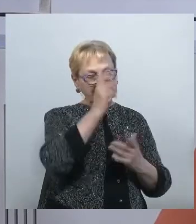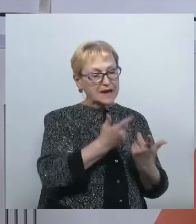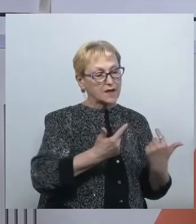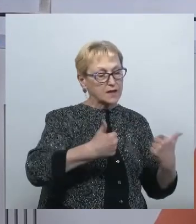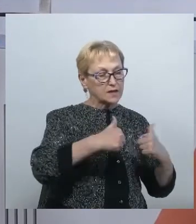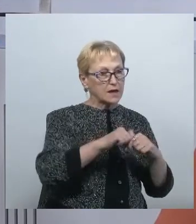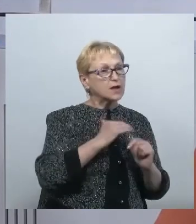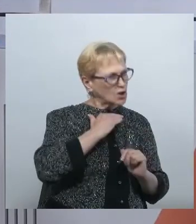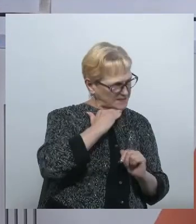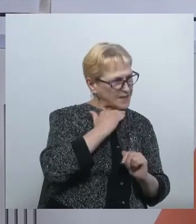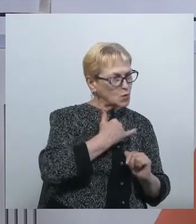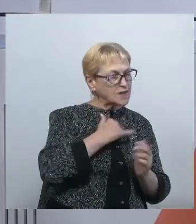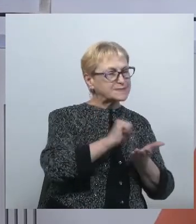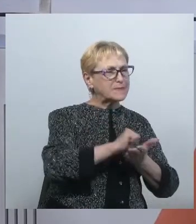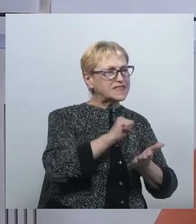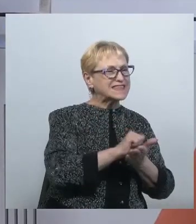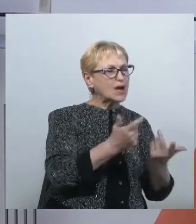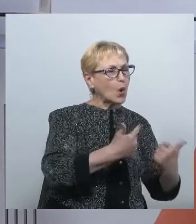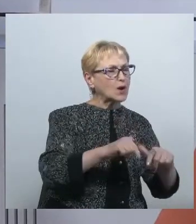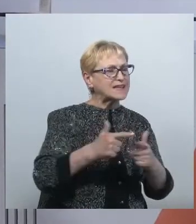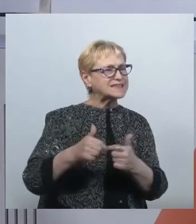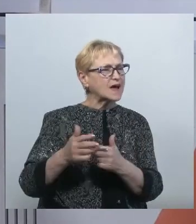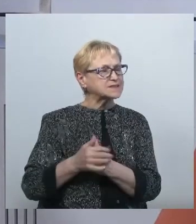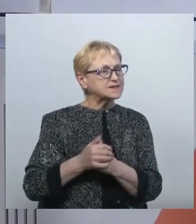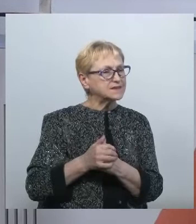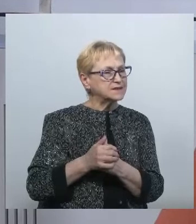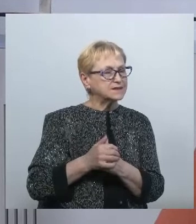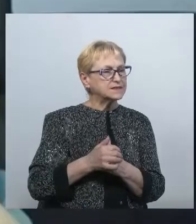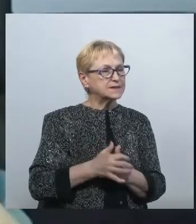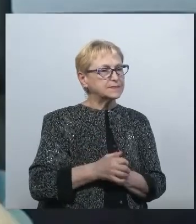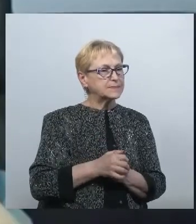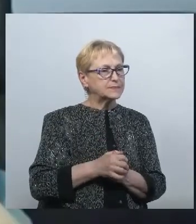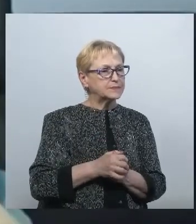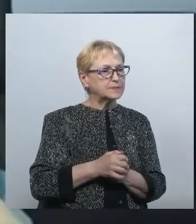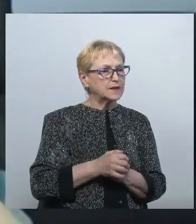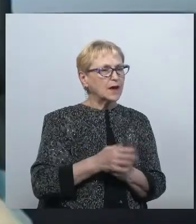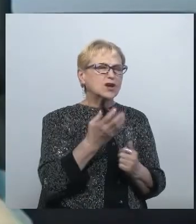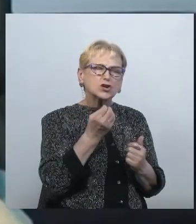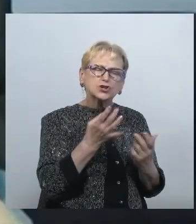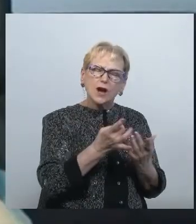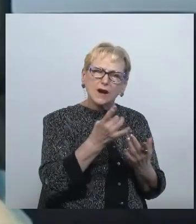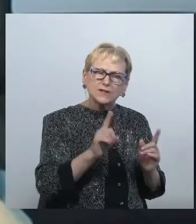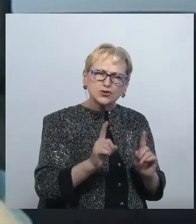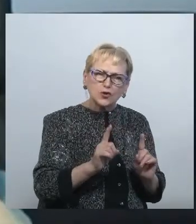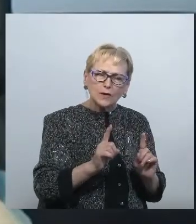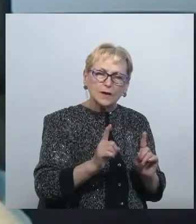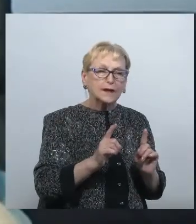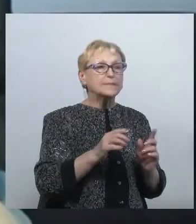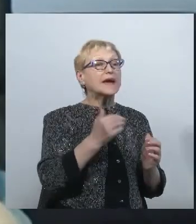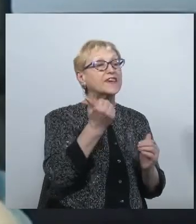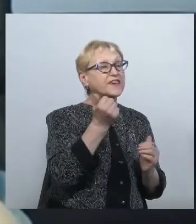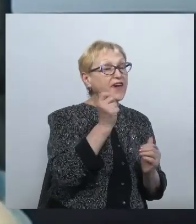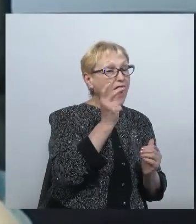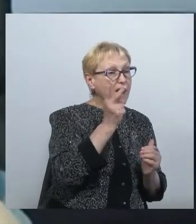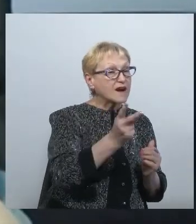level of media criticism in our country? Can you please repeat the